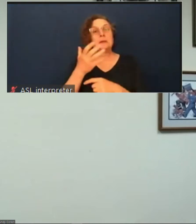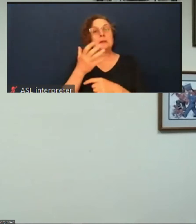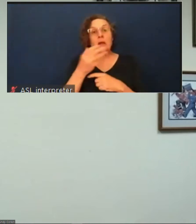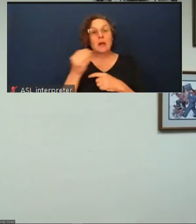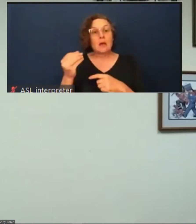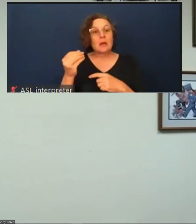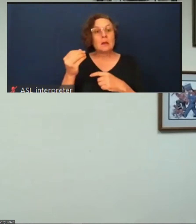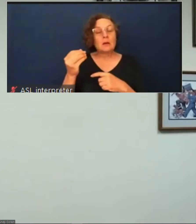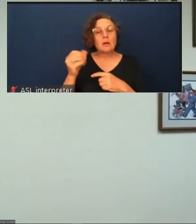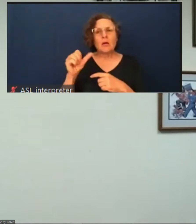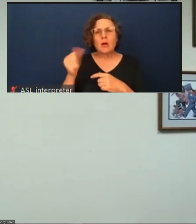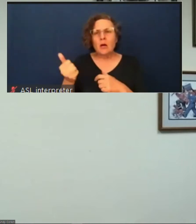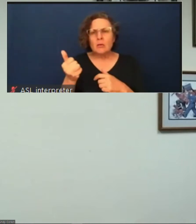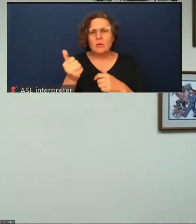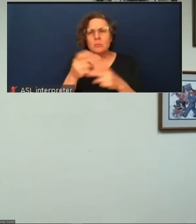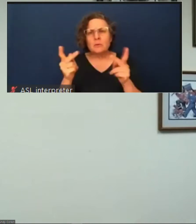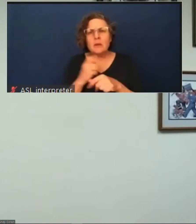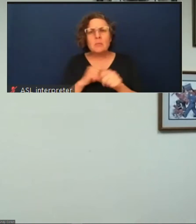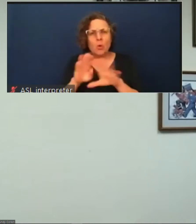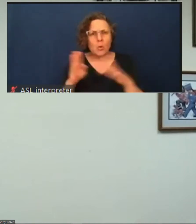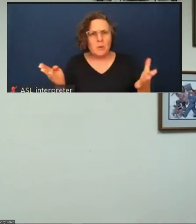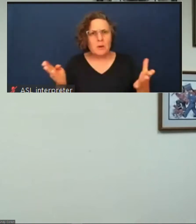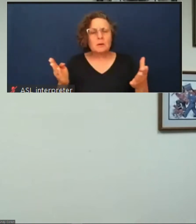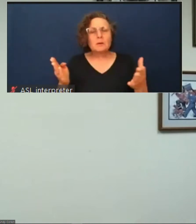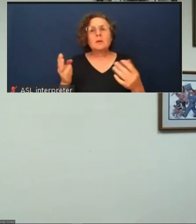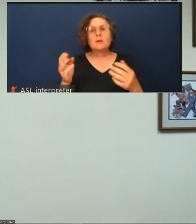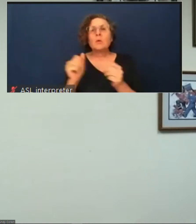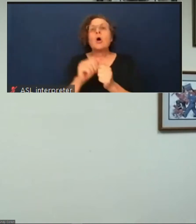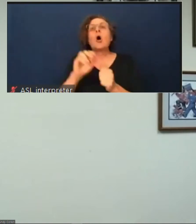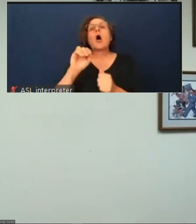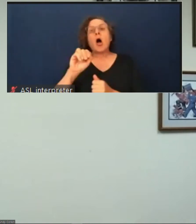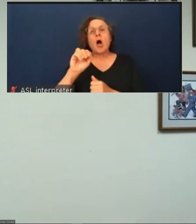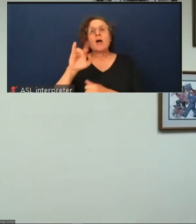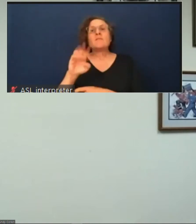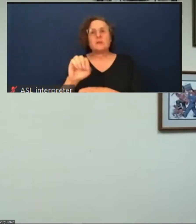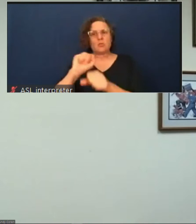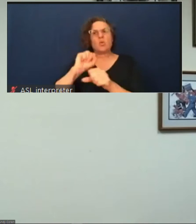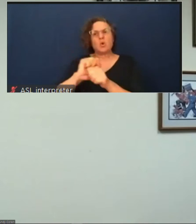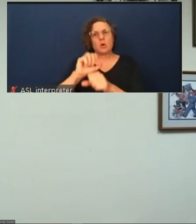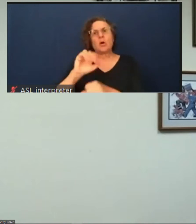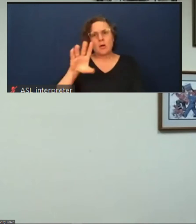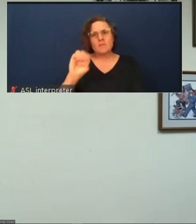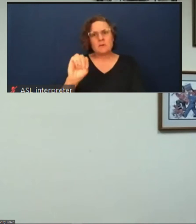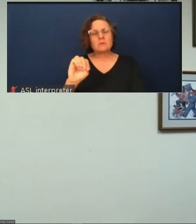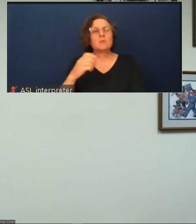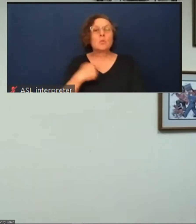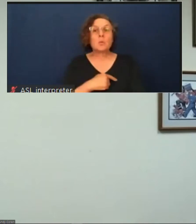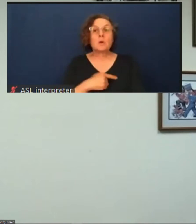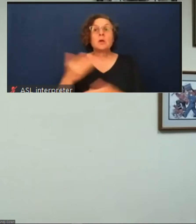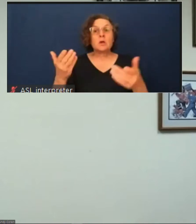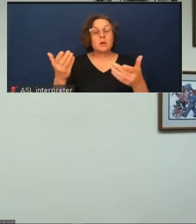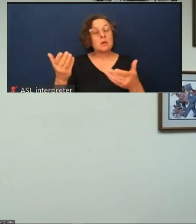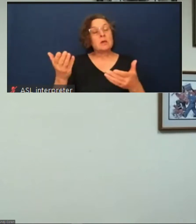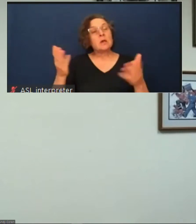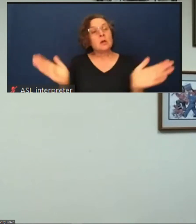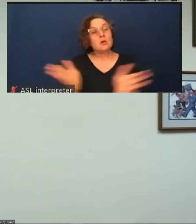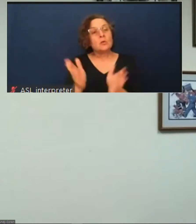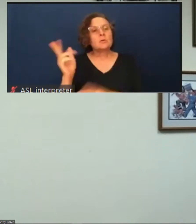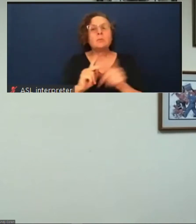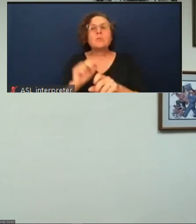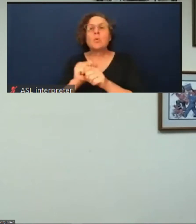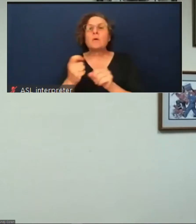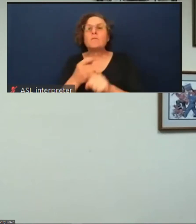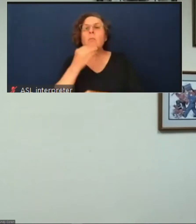be open. With the offices, we still encourage teleworking if possible. And to be noted in the new